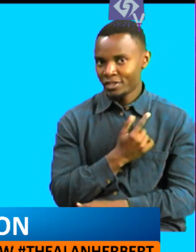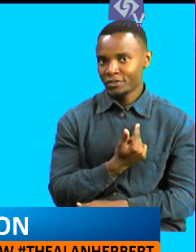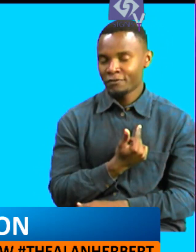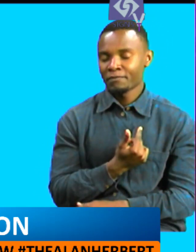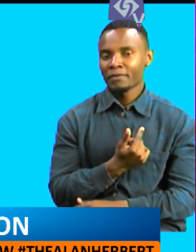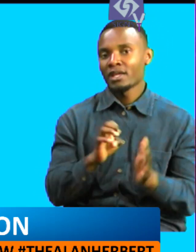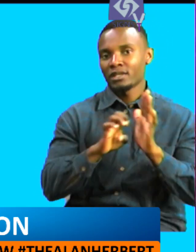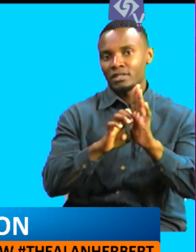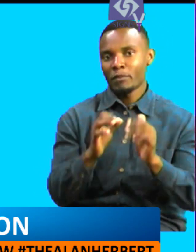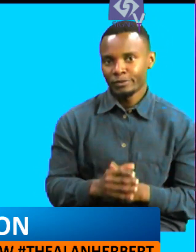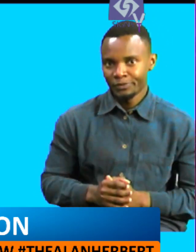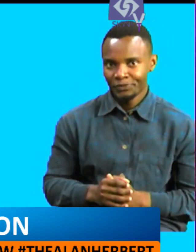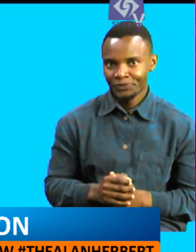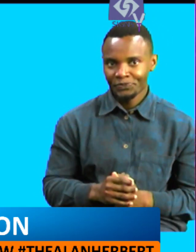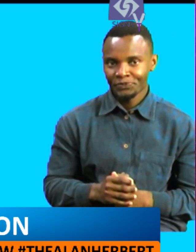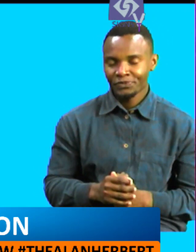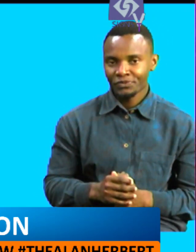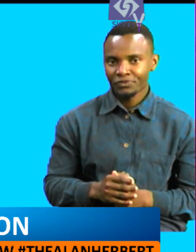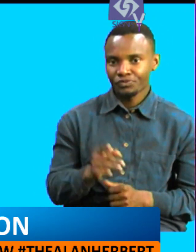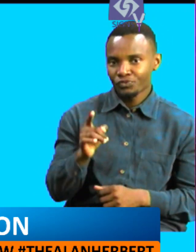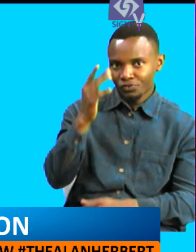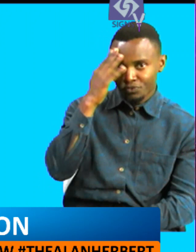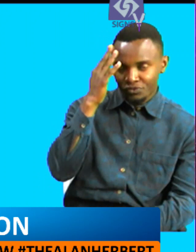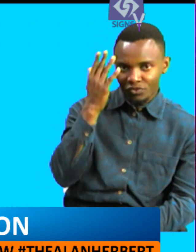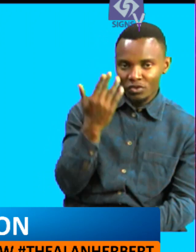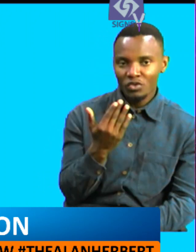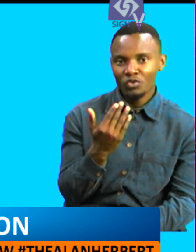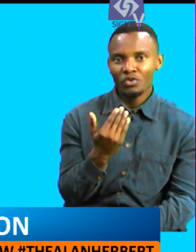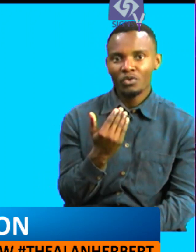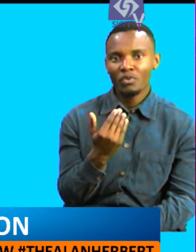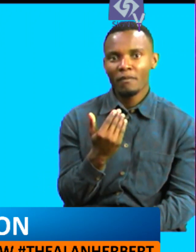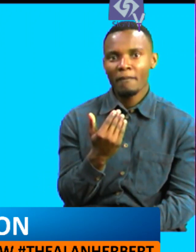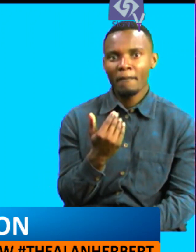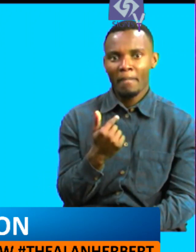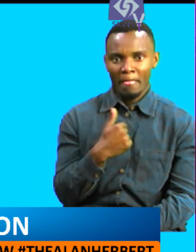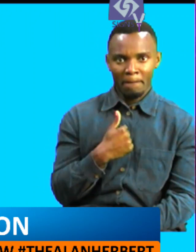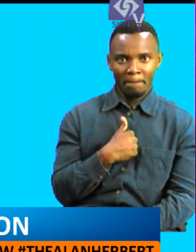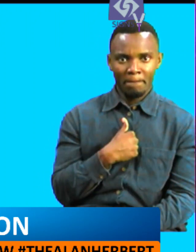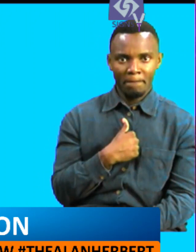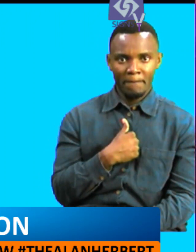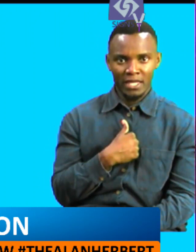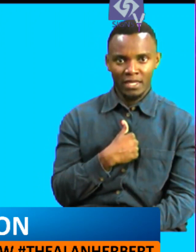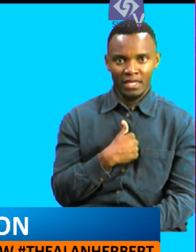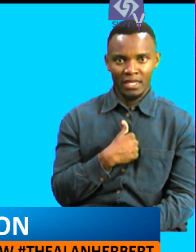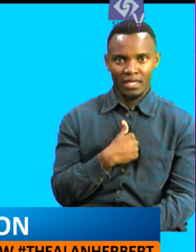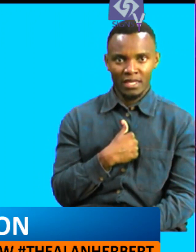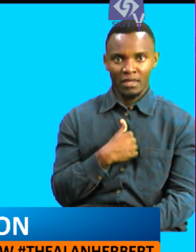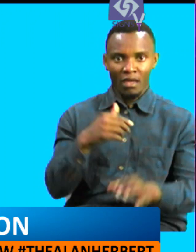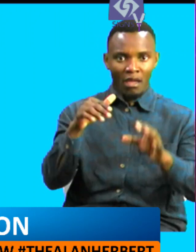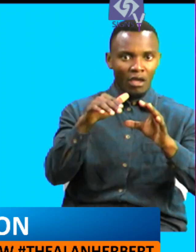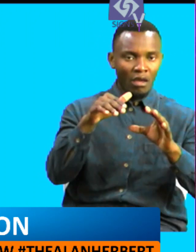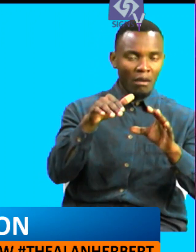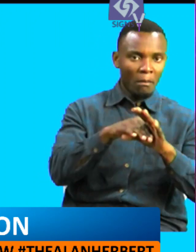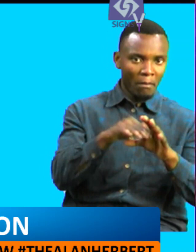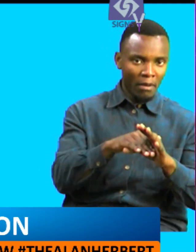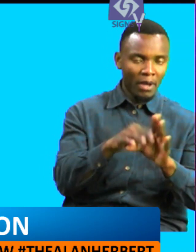platforms. For example, you are aware that I was part of the fellowship